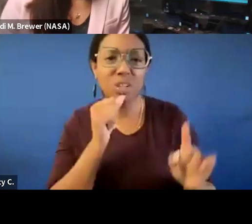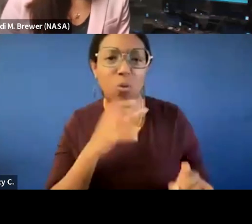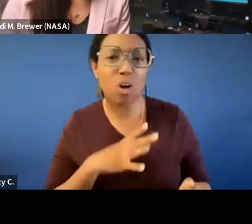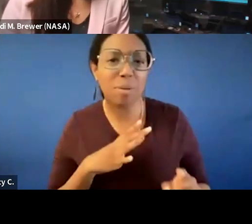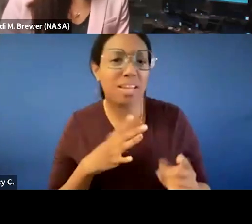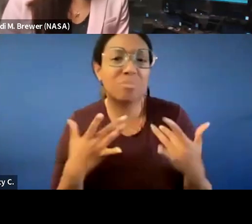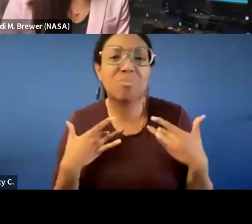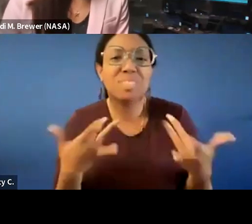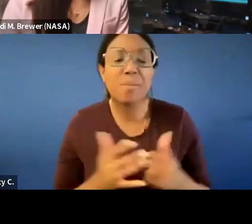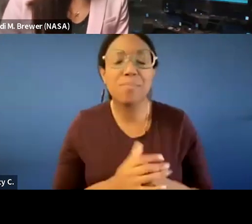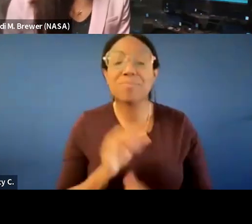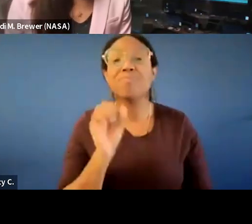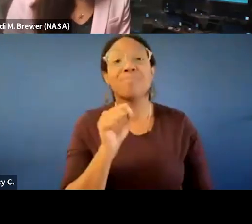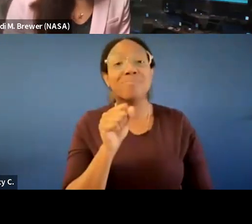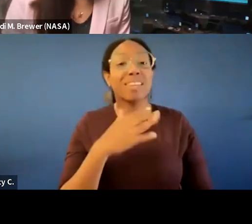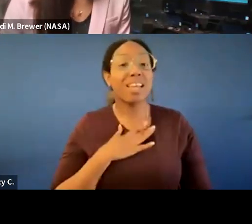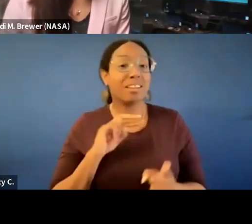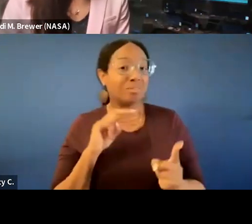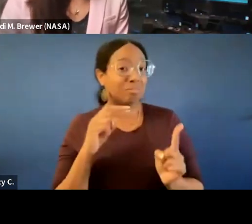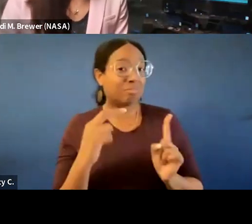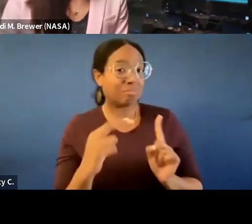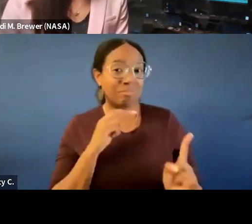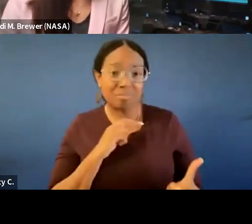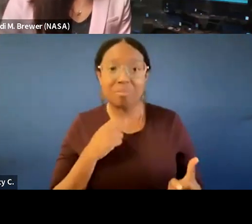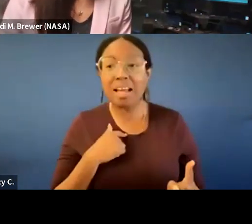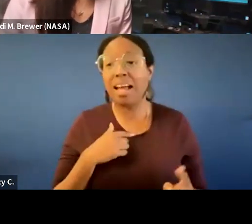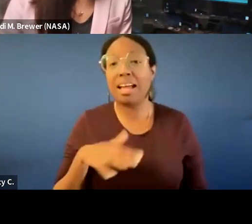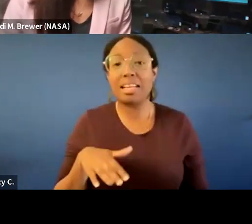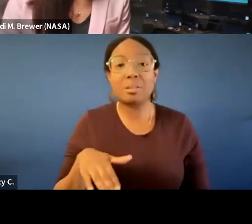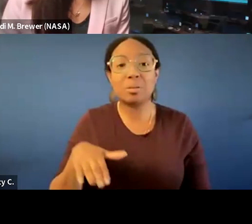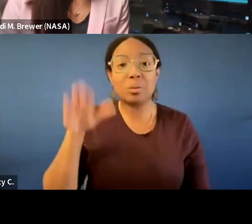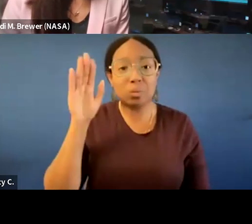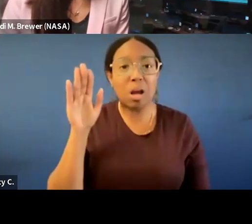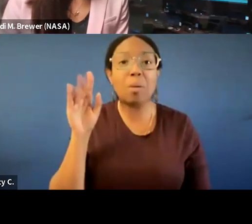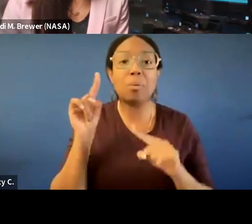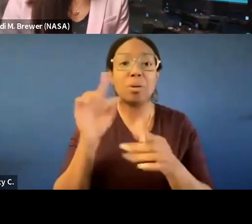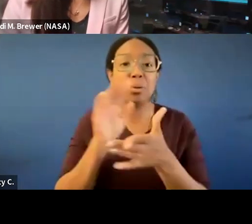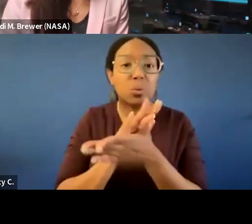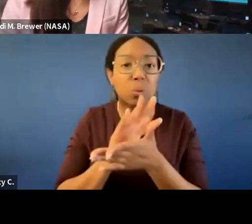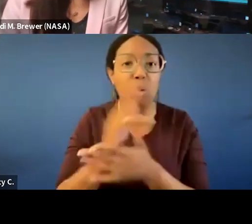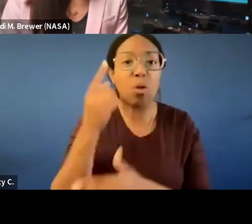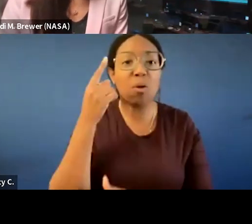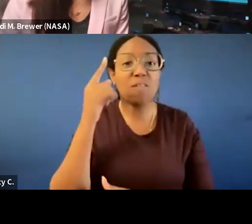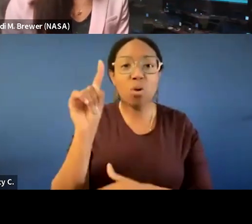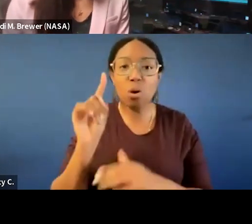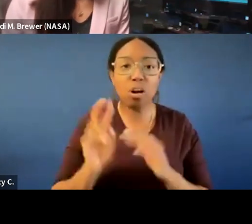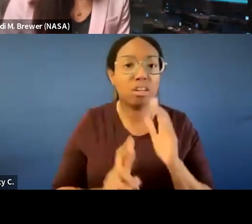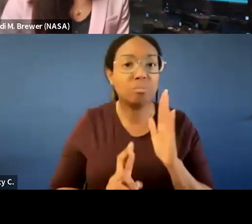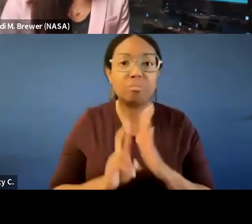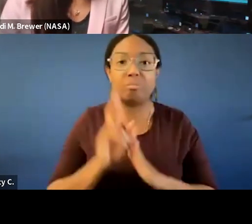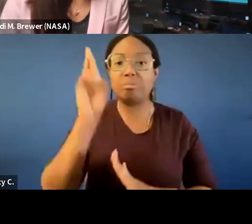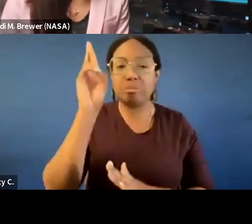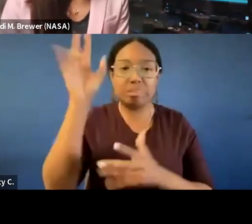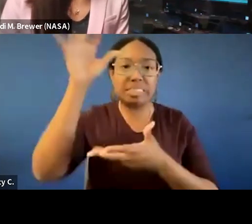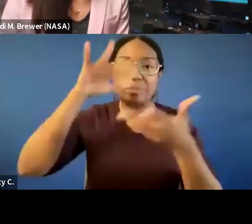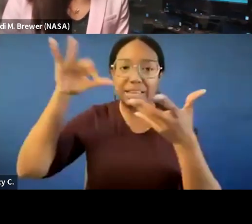my perspective, I came from a STEM background. I went to school for aerospace engineering, which is a highly male-dominated area.